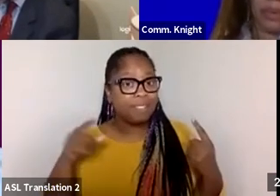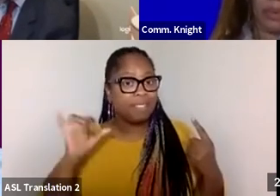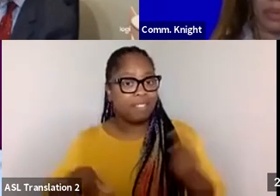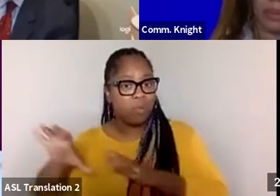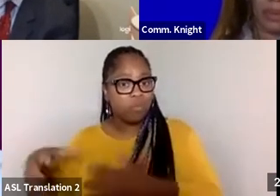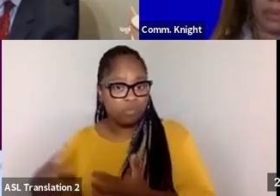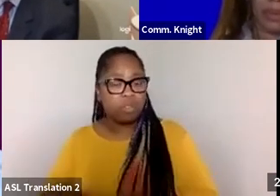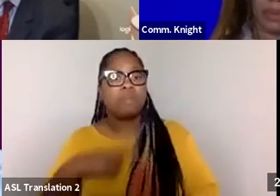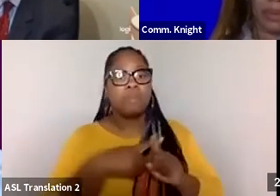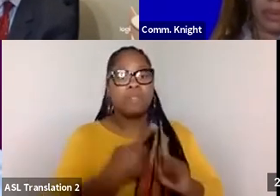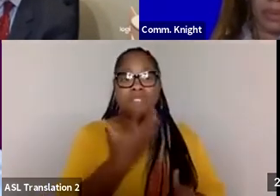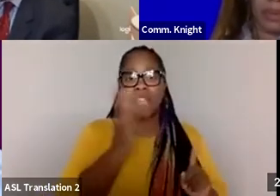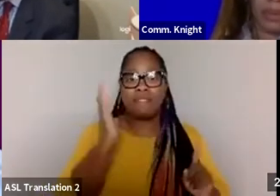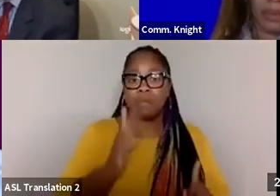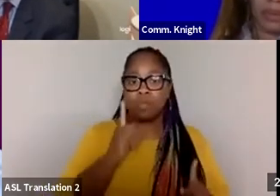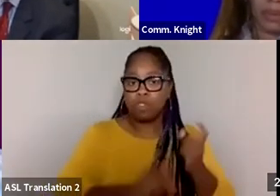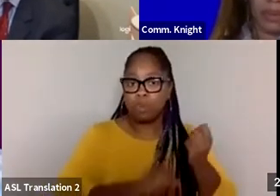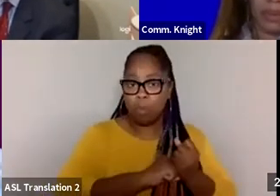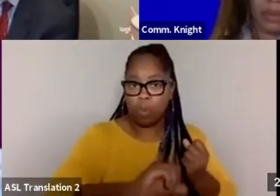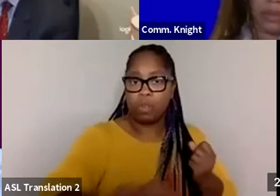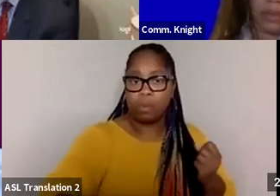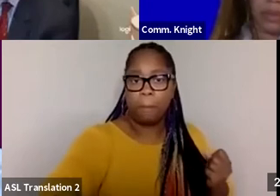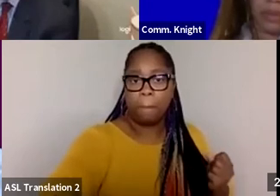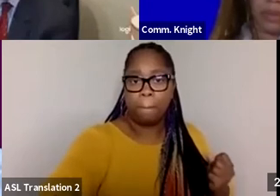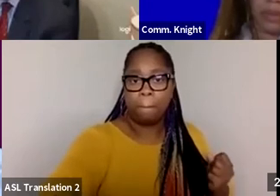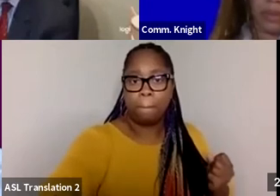five speakers in support.